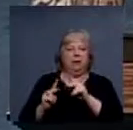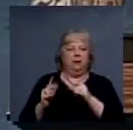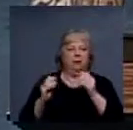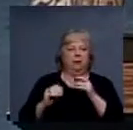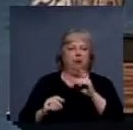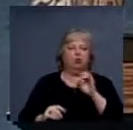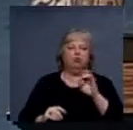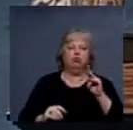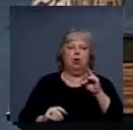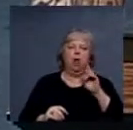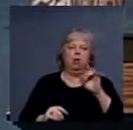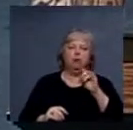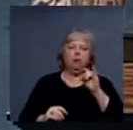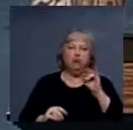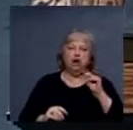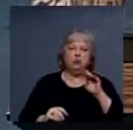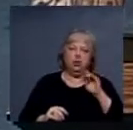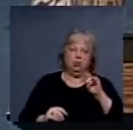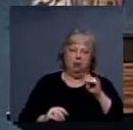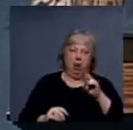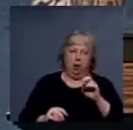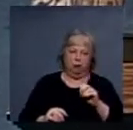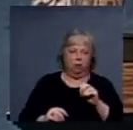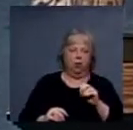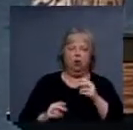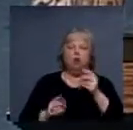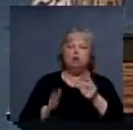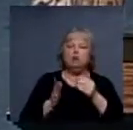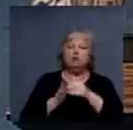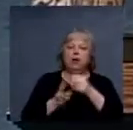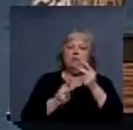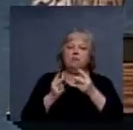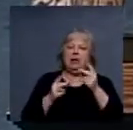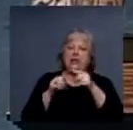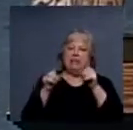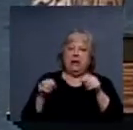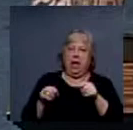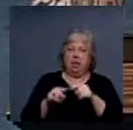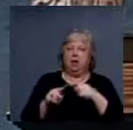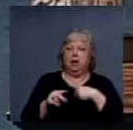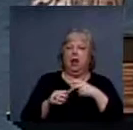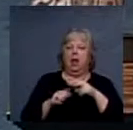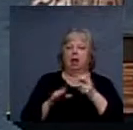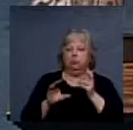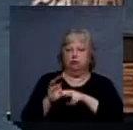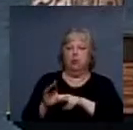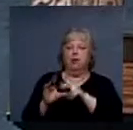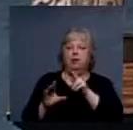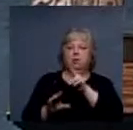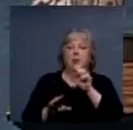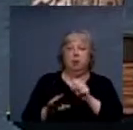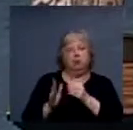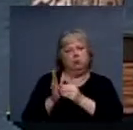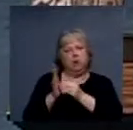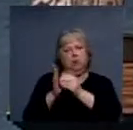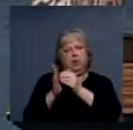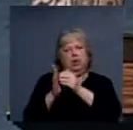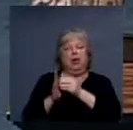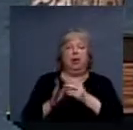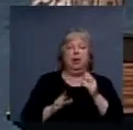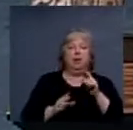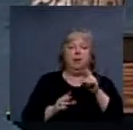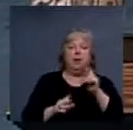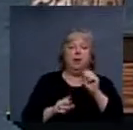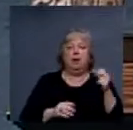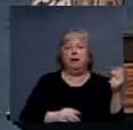Rock Region Metro revisit signage. I am a frequent bus passenger. My ride begins in front of my house, corner of